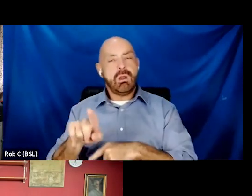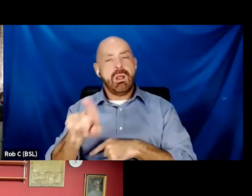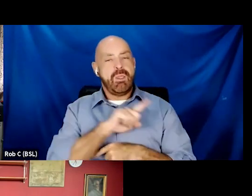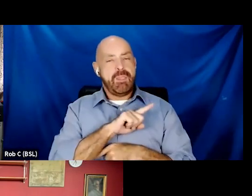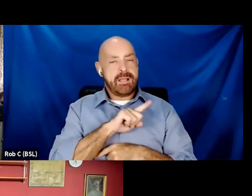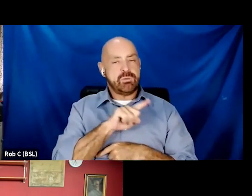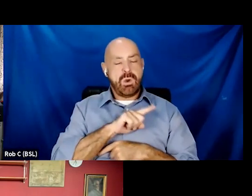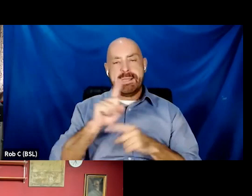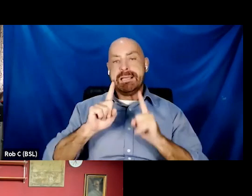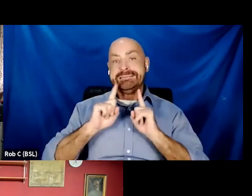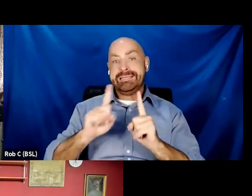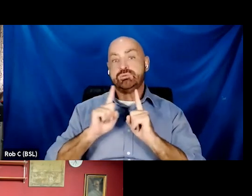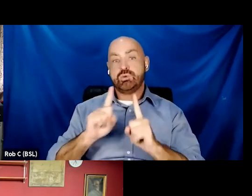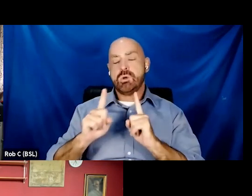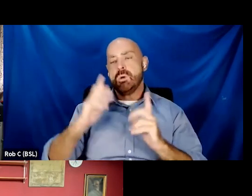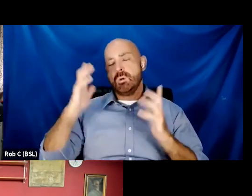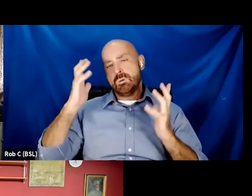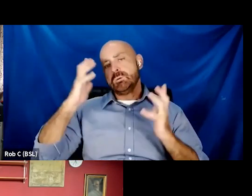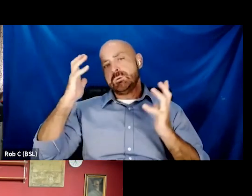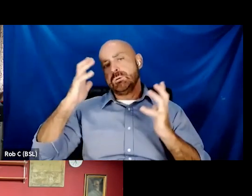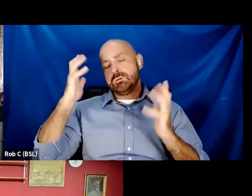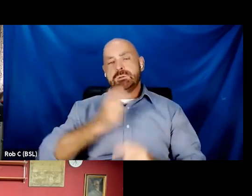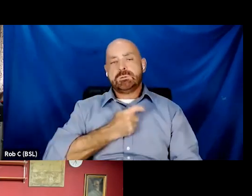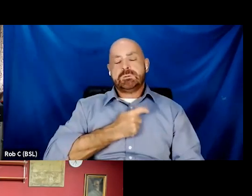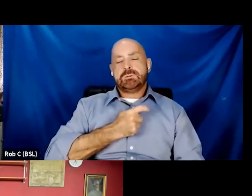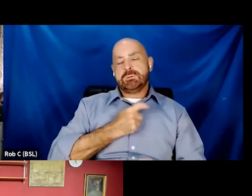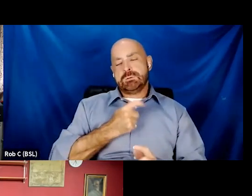got the concern there, and people didn't